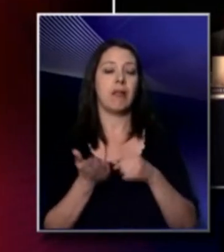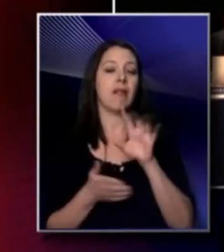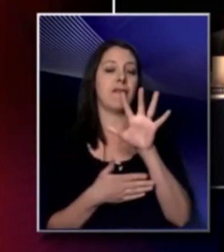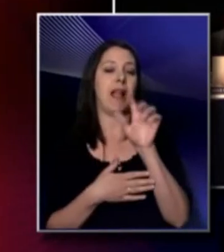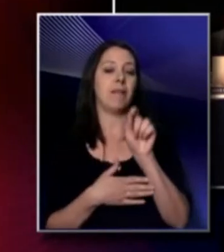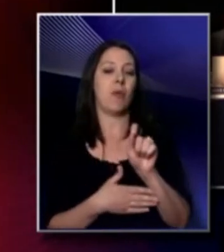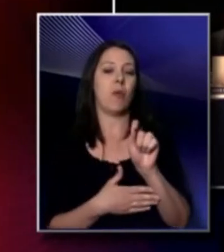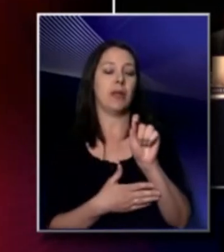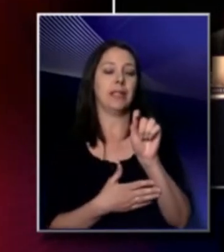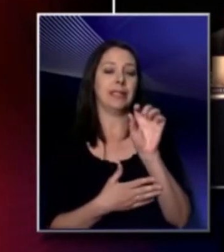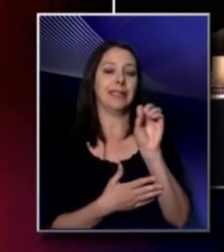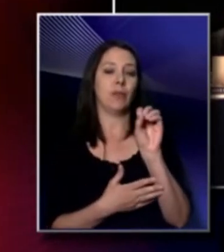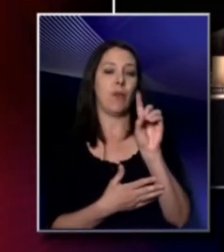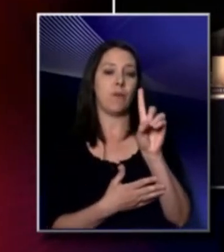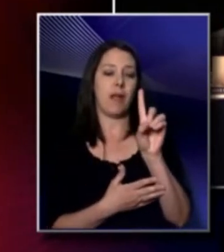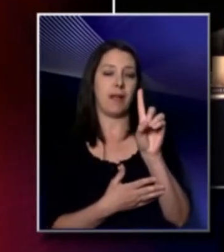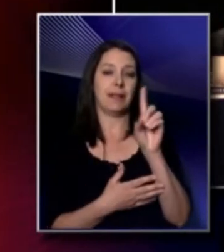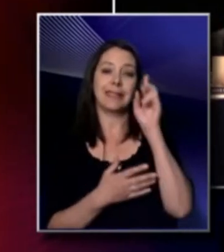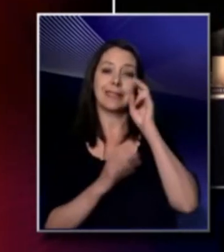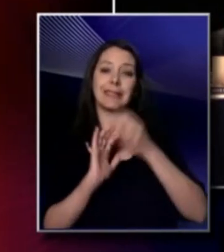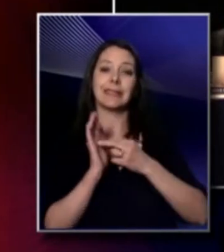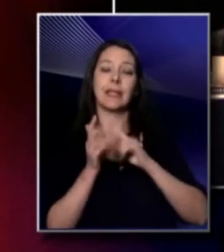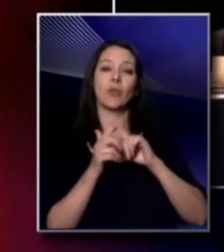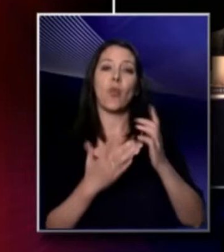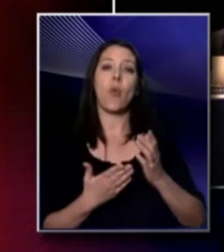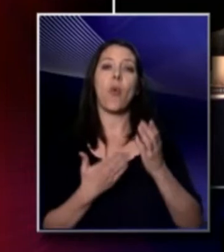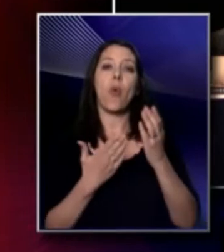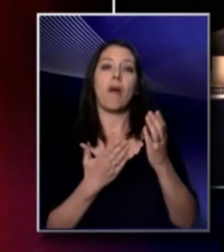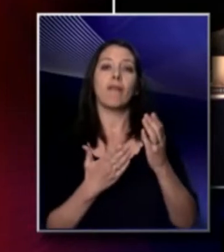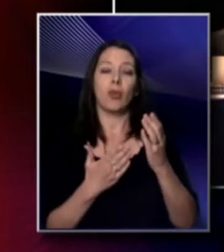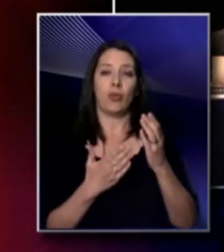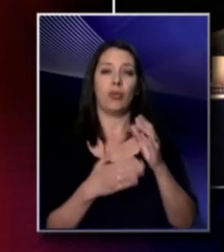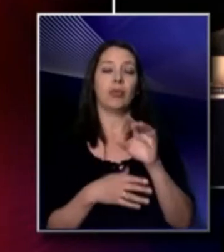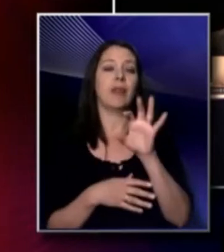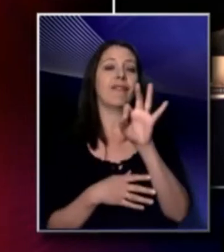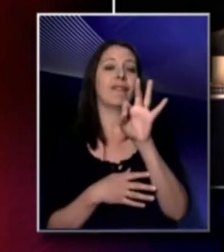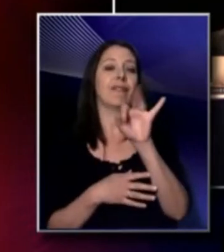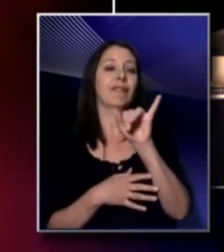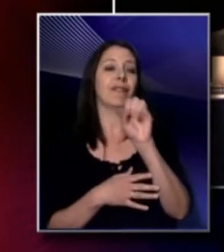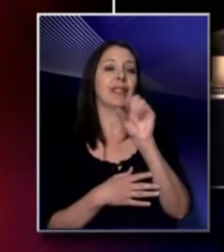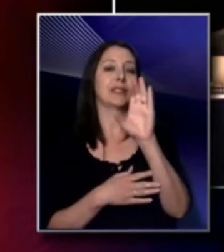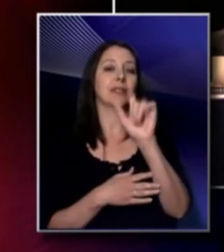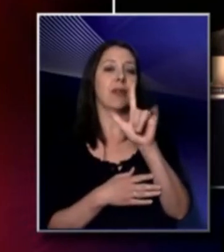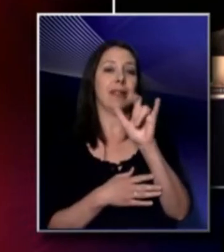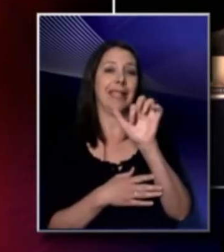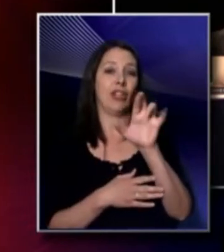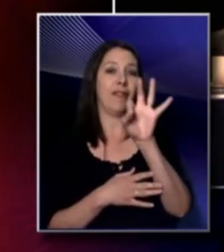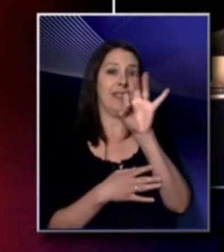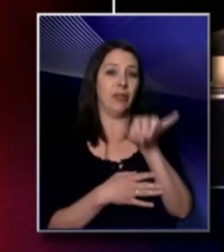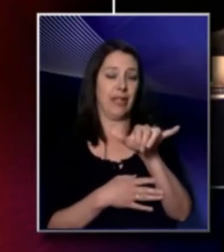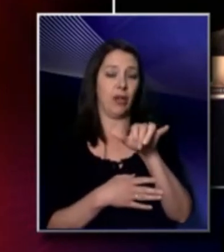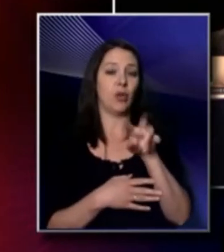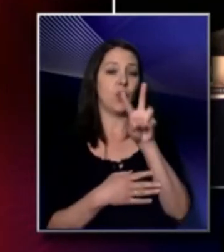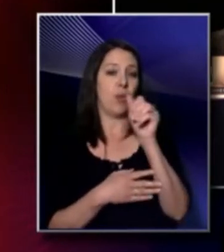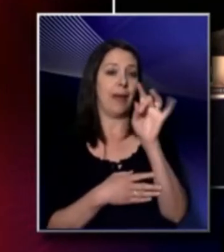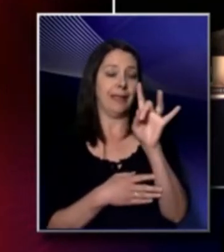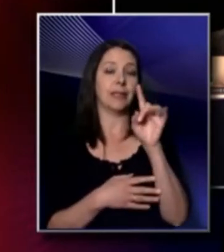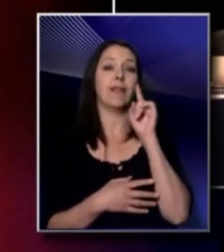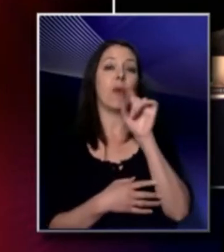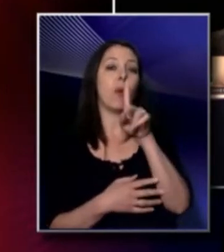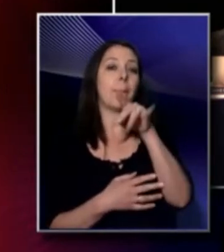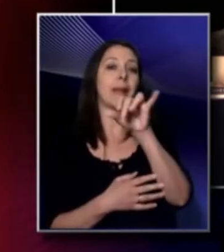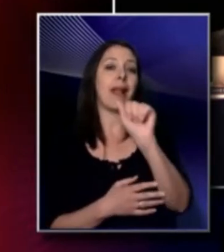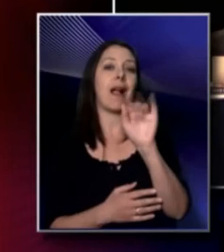5.01, intent to offer fiscal year 2018 employment contract to Pia Benson.